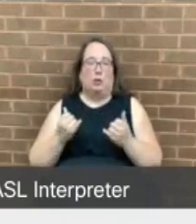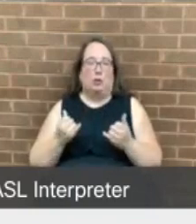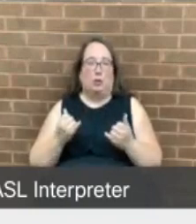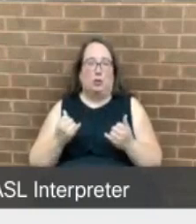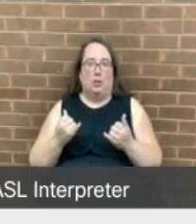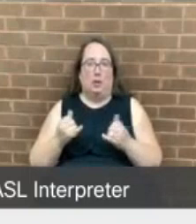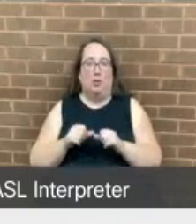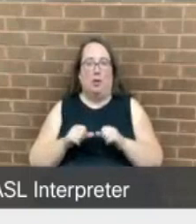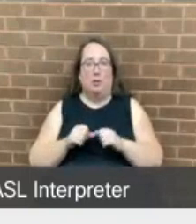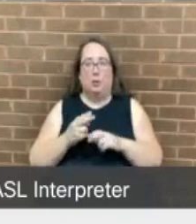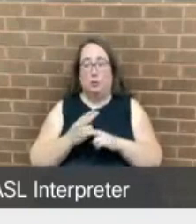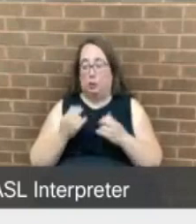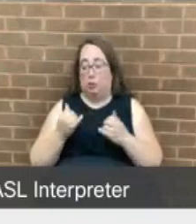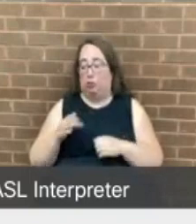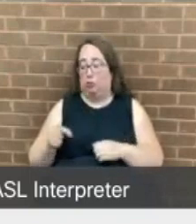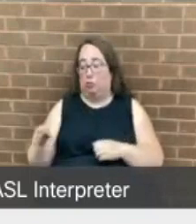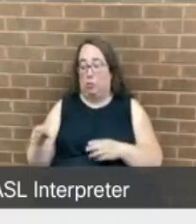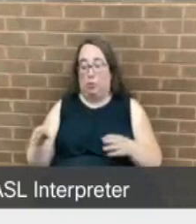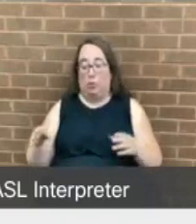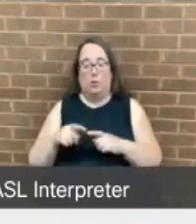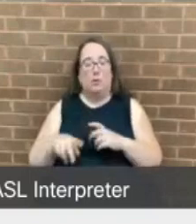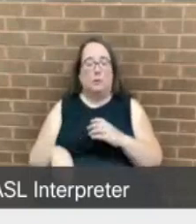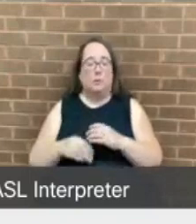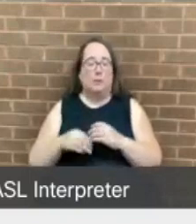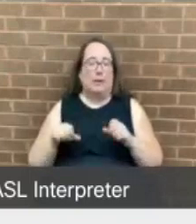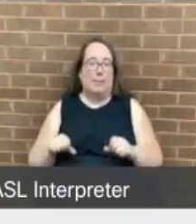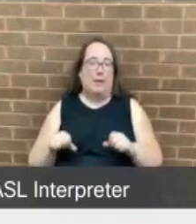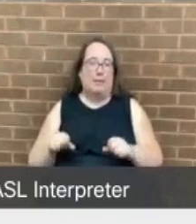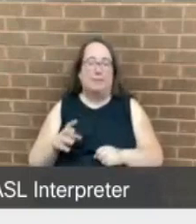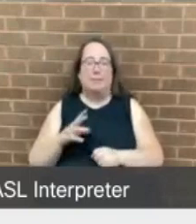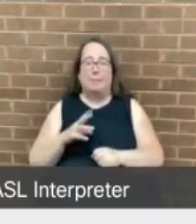our existing shoulders to add capacity. And